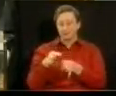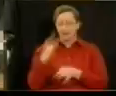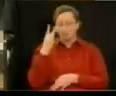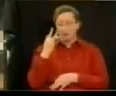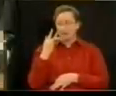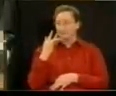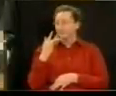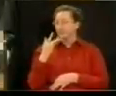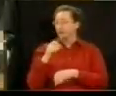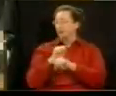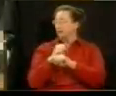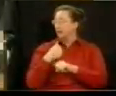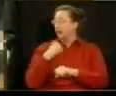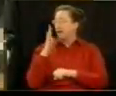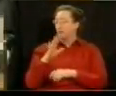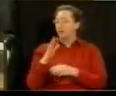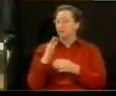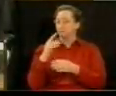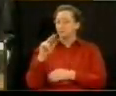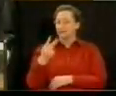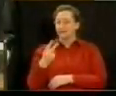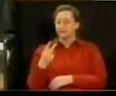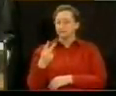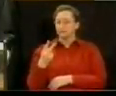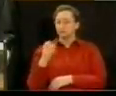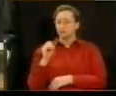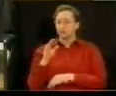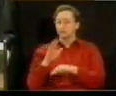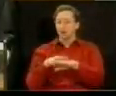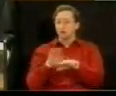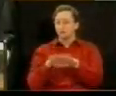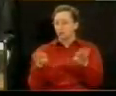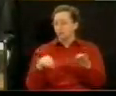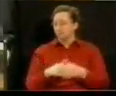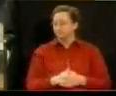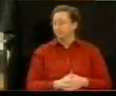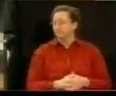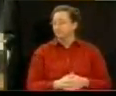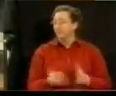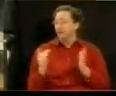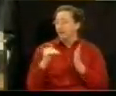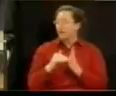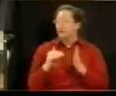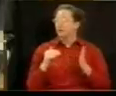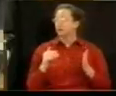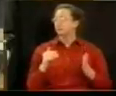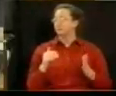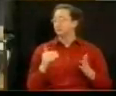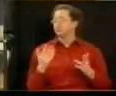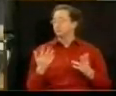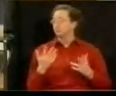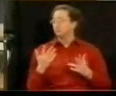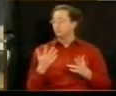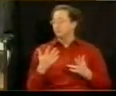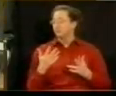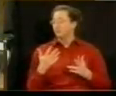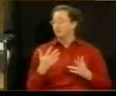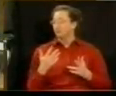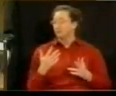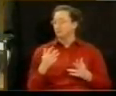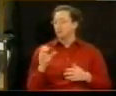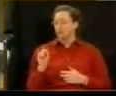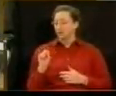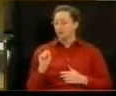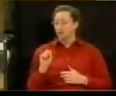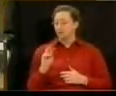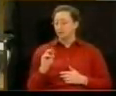second this motion to get it on the floor for discussion. Thank you, Commissioner Hammond. Again, as Commissioner Smith pointed out, I